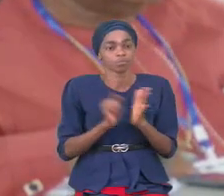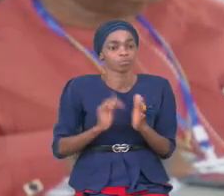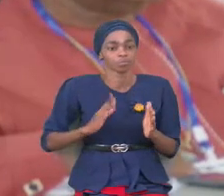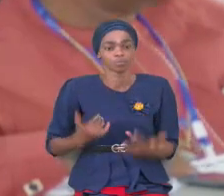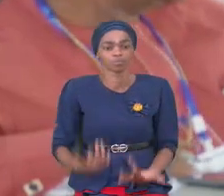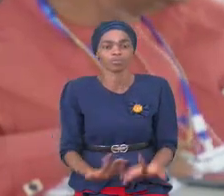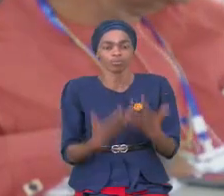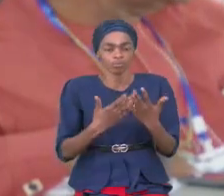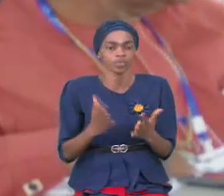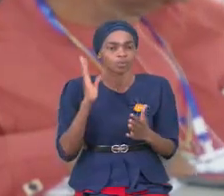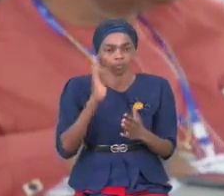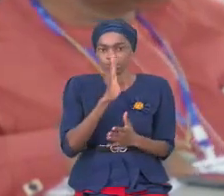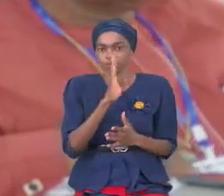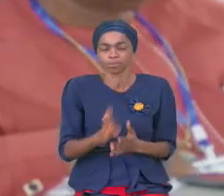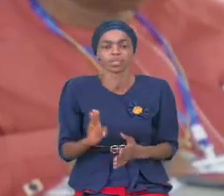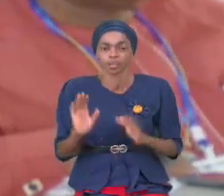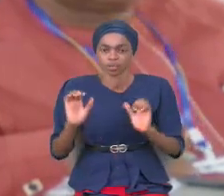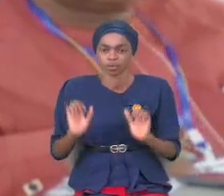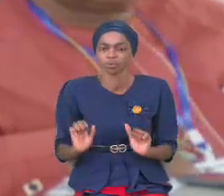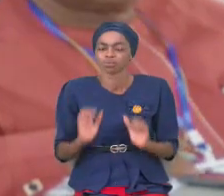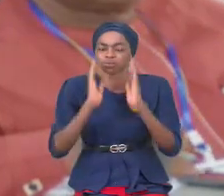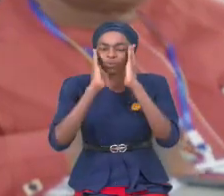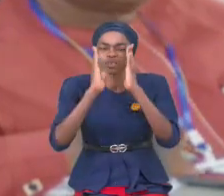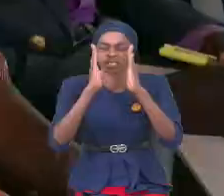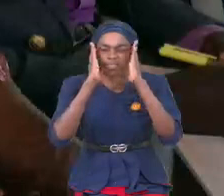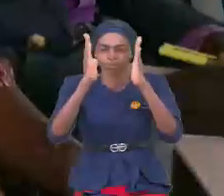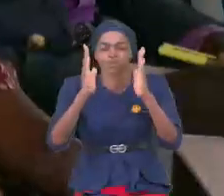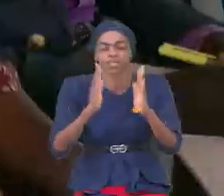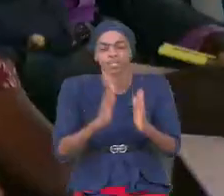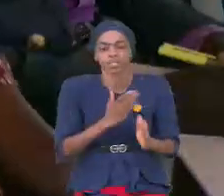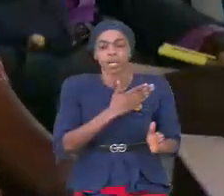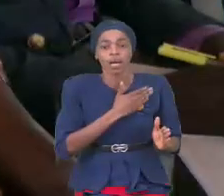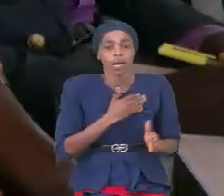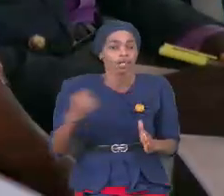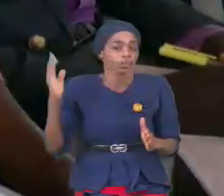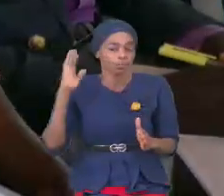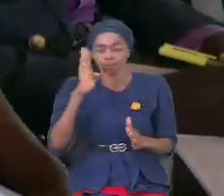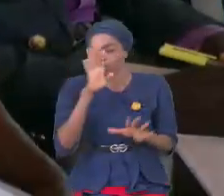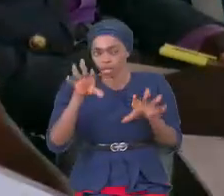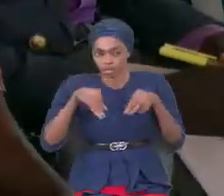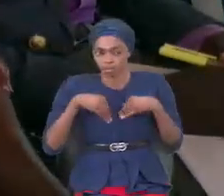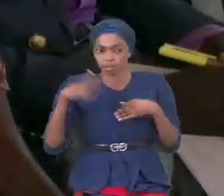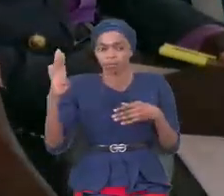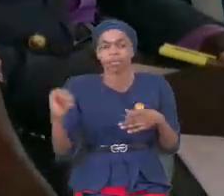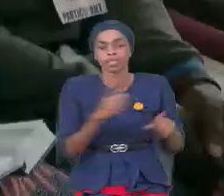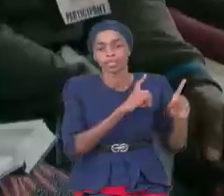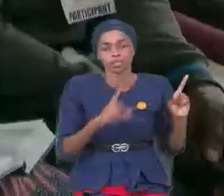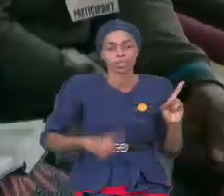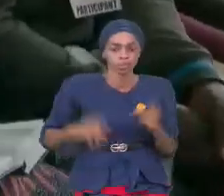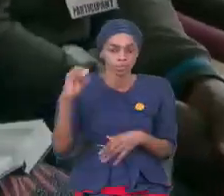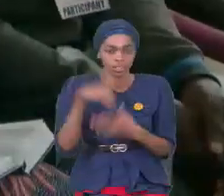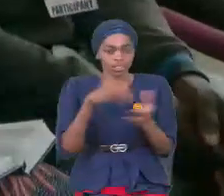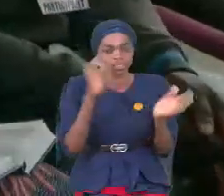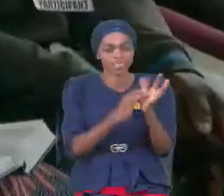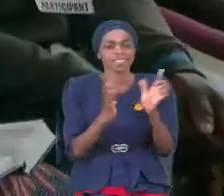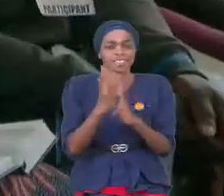productive, will be accepted by the Lord in Jesus' name. Did I get any amen over there?